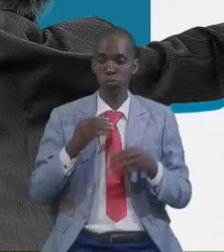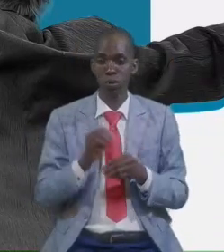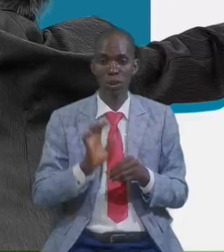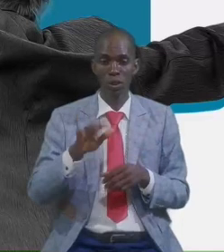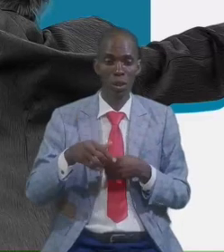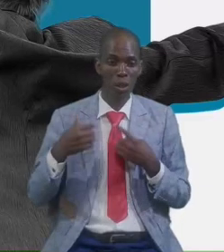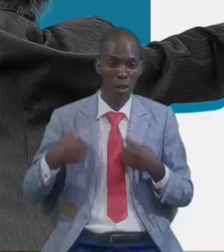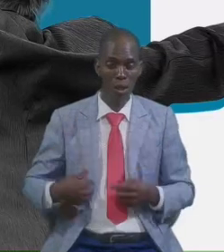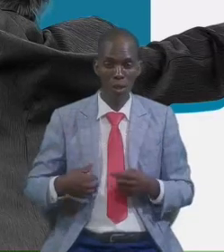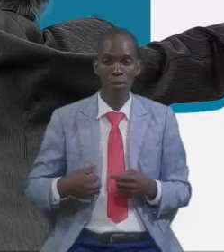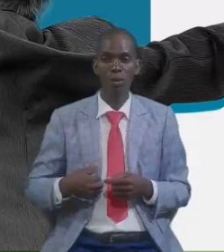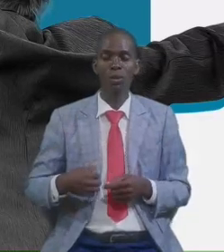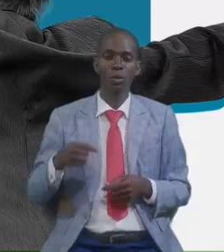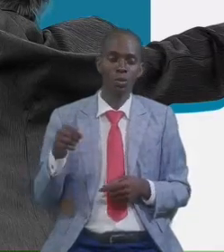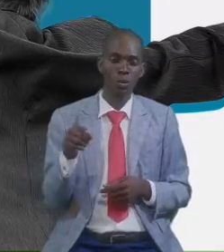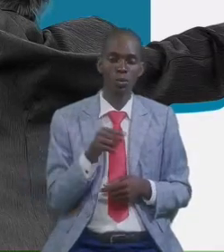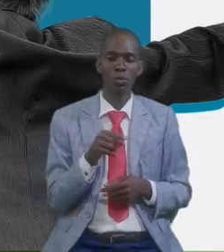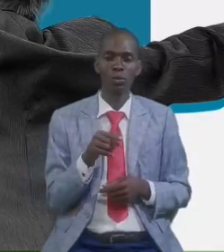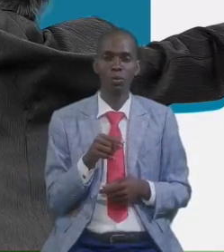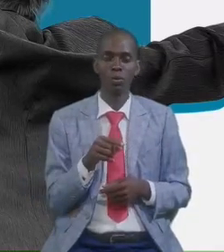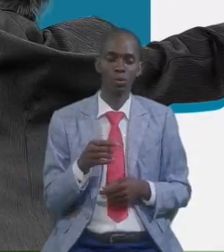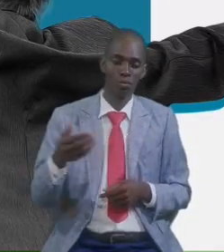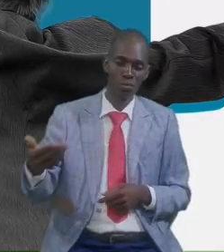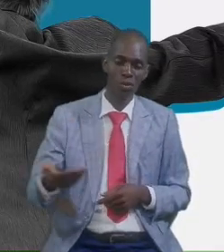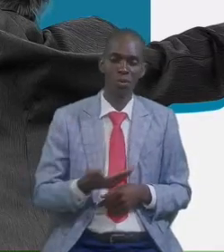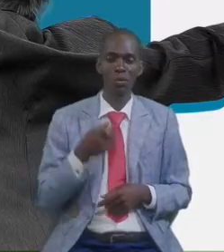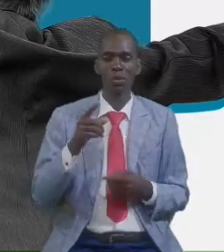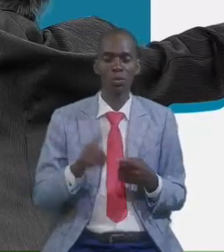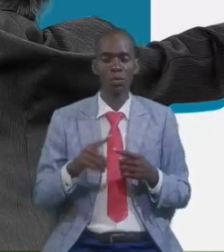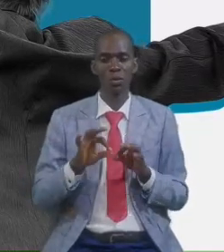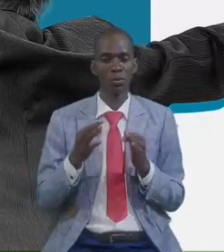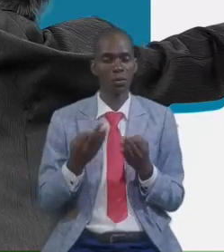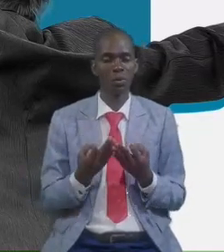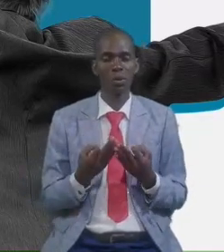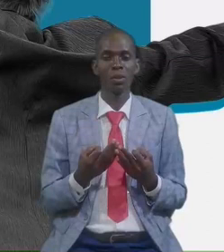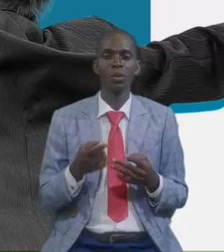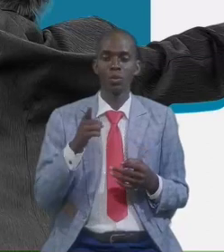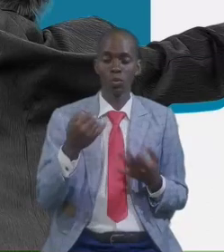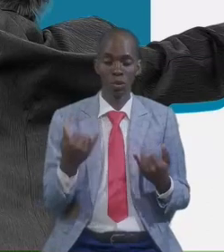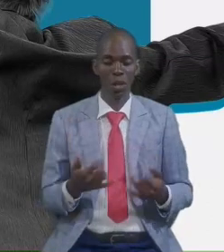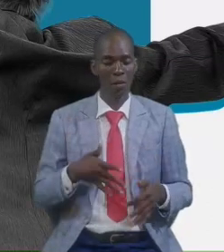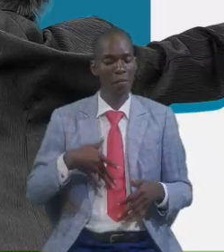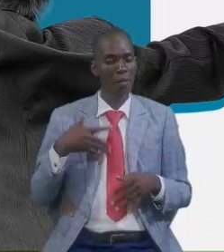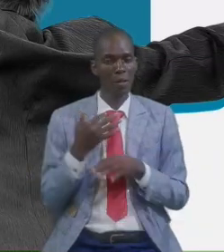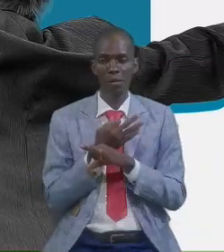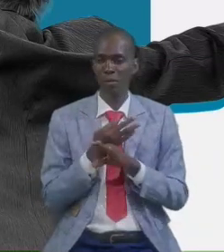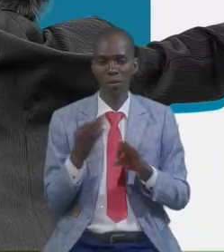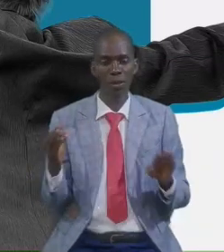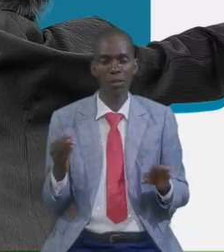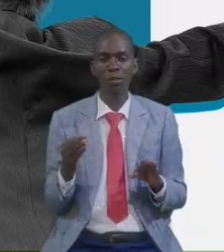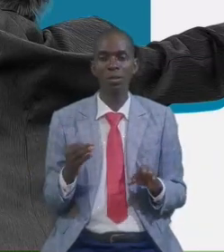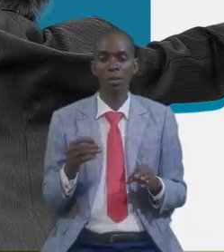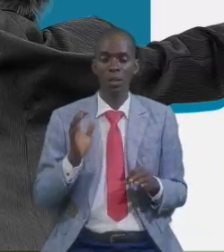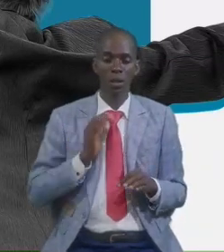votre cœur. Want to receive you to God's family. Alors nous voulons so feel free vous recevoir the counselors are there with Dieu you.